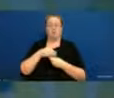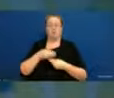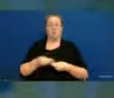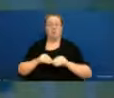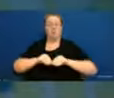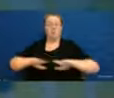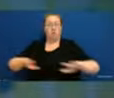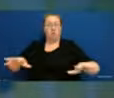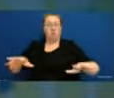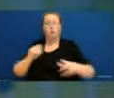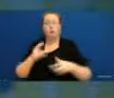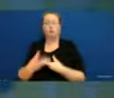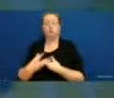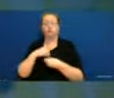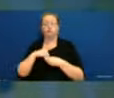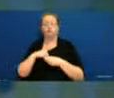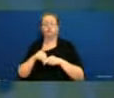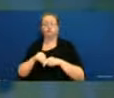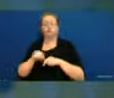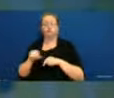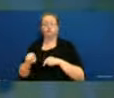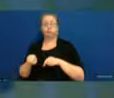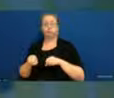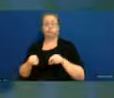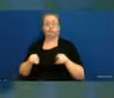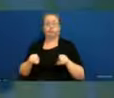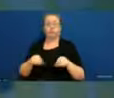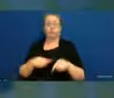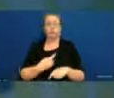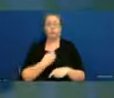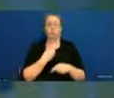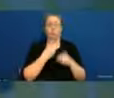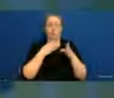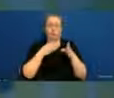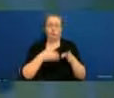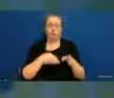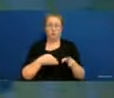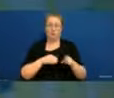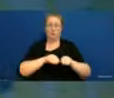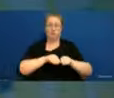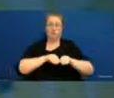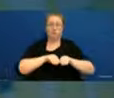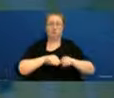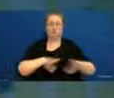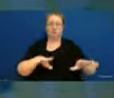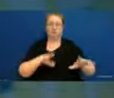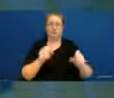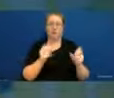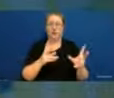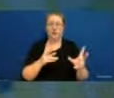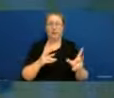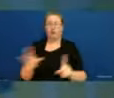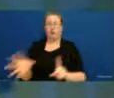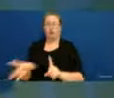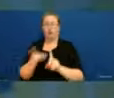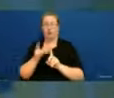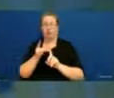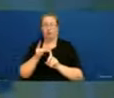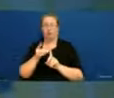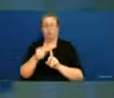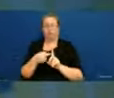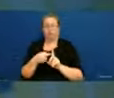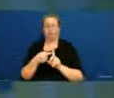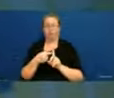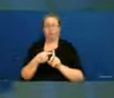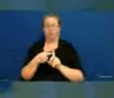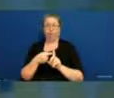everybody. We know that there's settings, and I described a few of them, where one person can spread to many people. And then there's most people